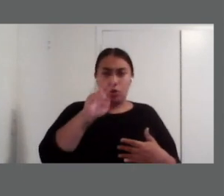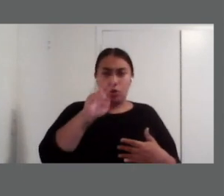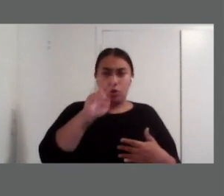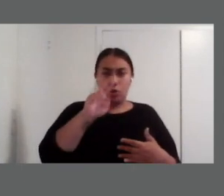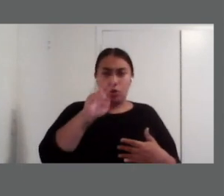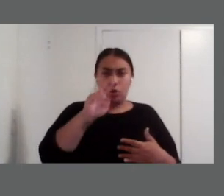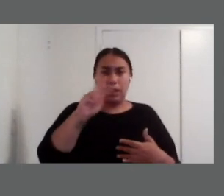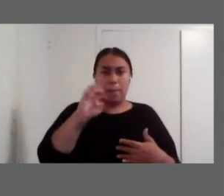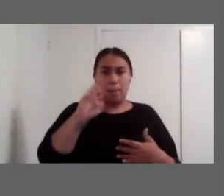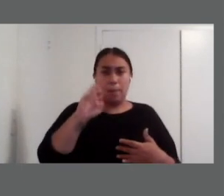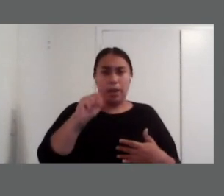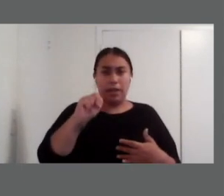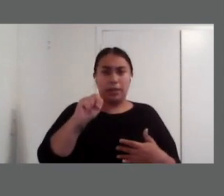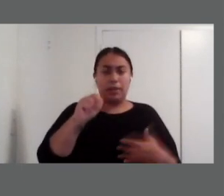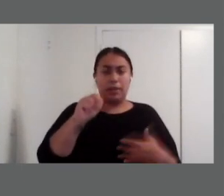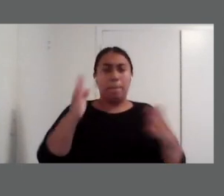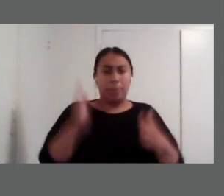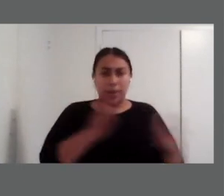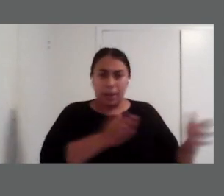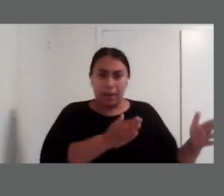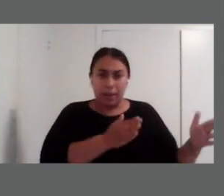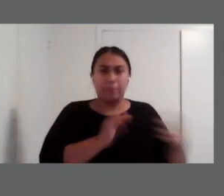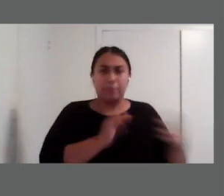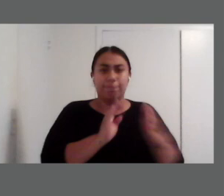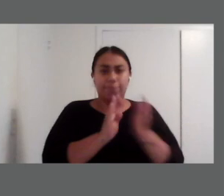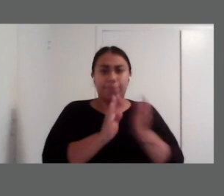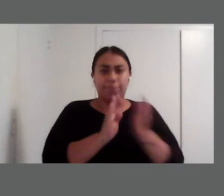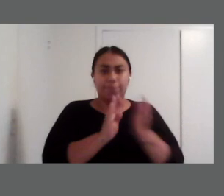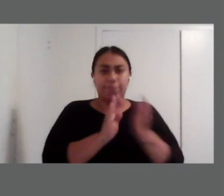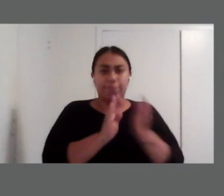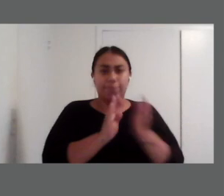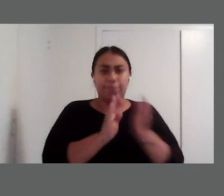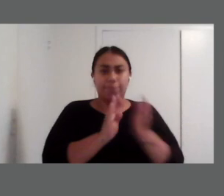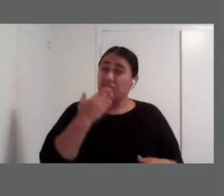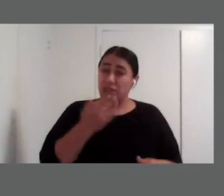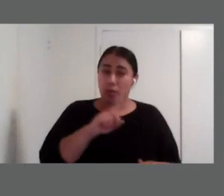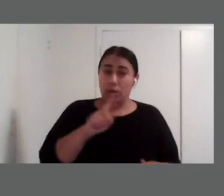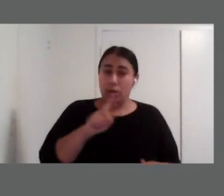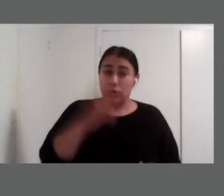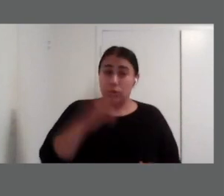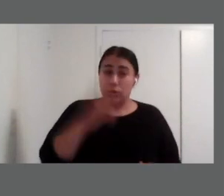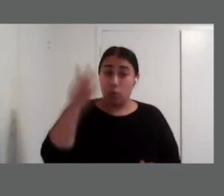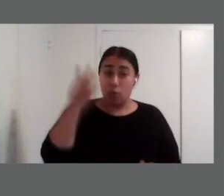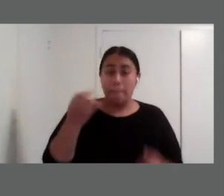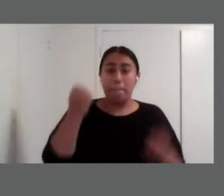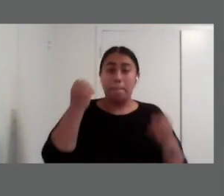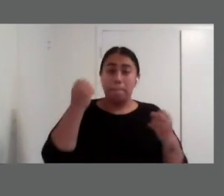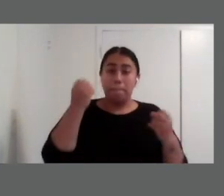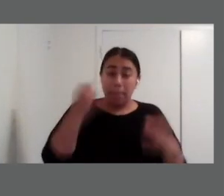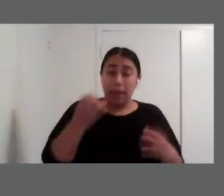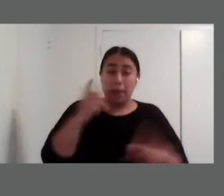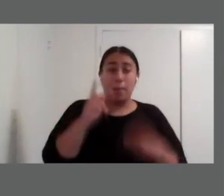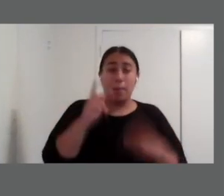a medical document is generated. That is your prescription. The prescription is followed by a full education and a registration with a licensed producer. And